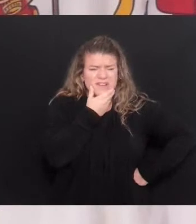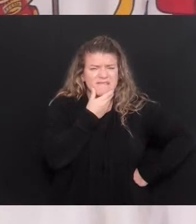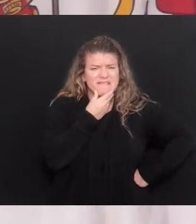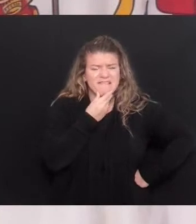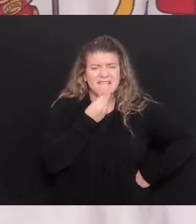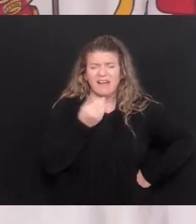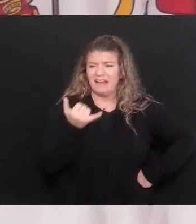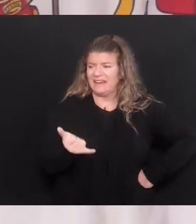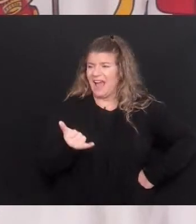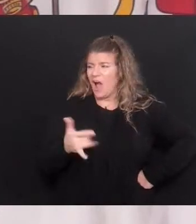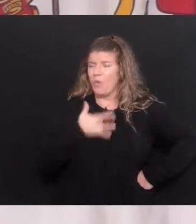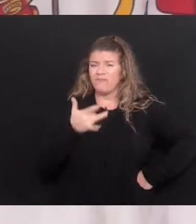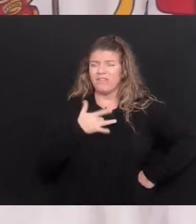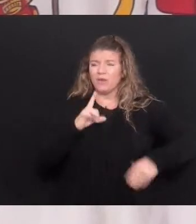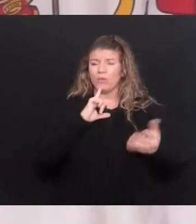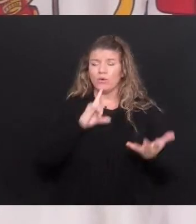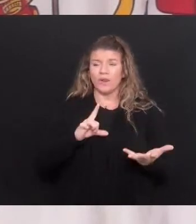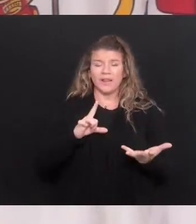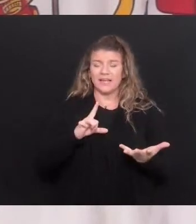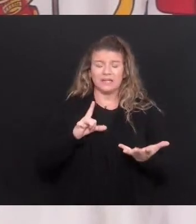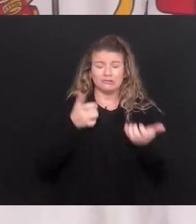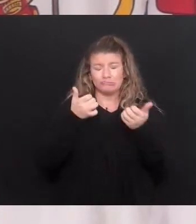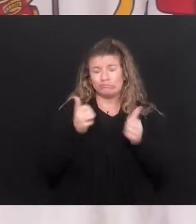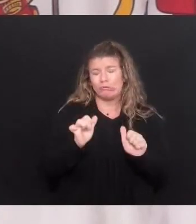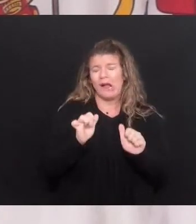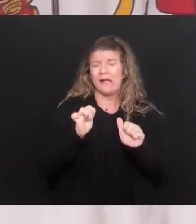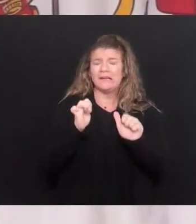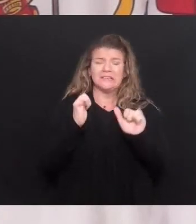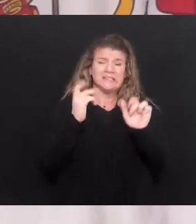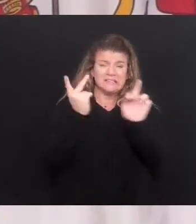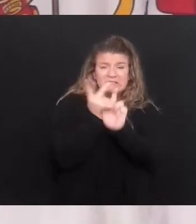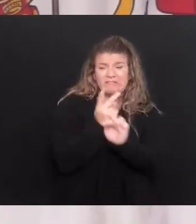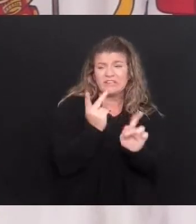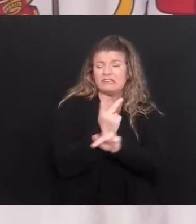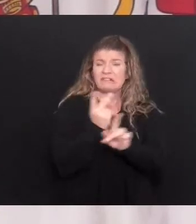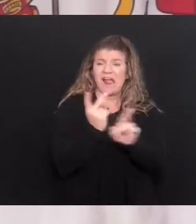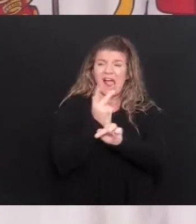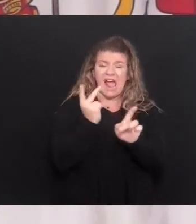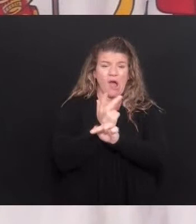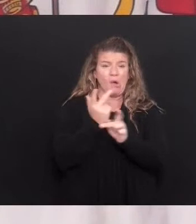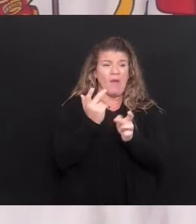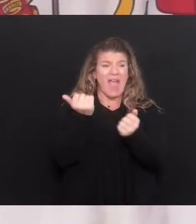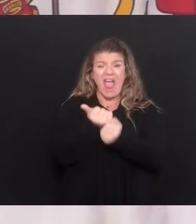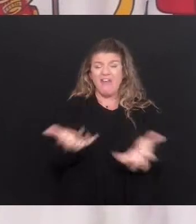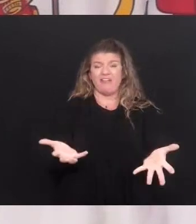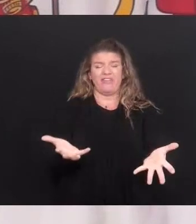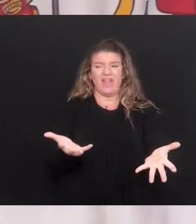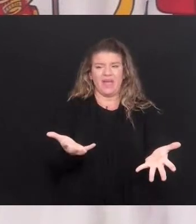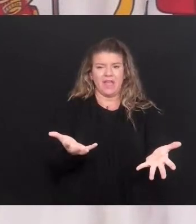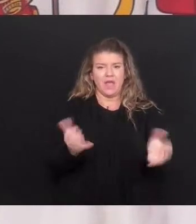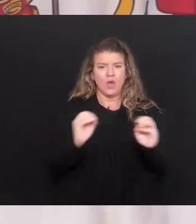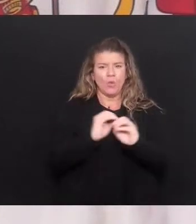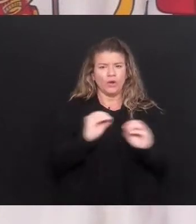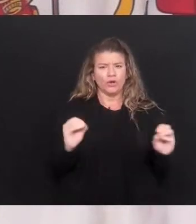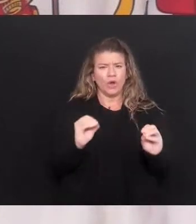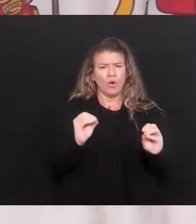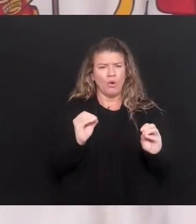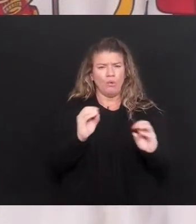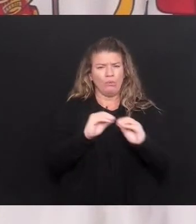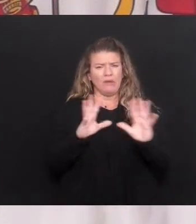kind of really just bearing down, trying to squeeze juice out of the turnip, and there's not much to do